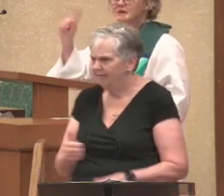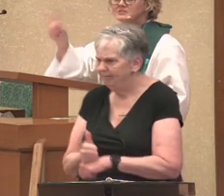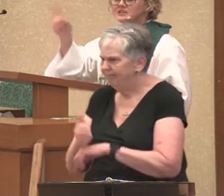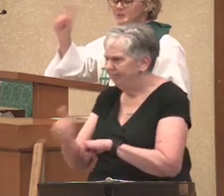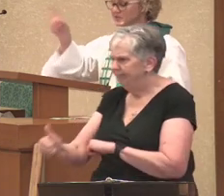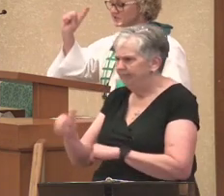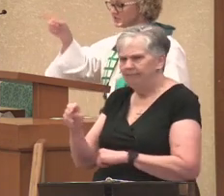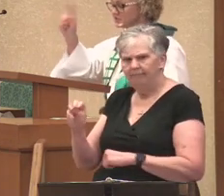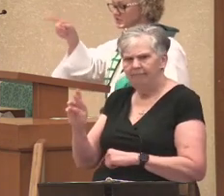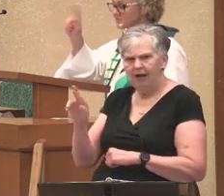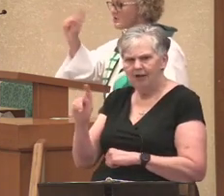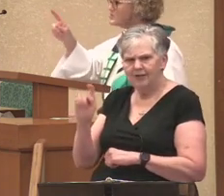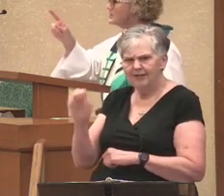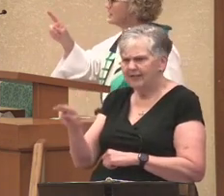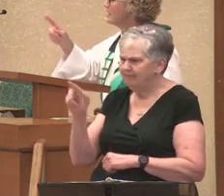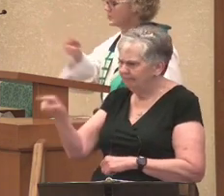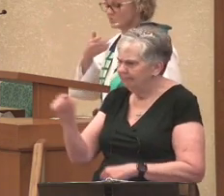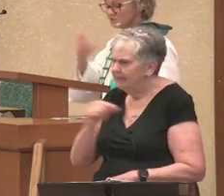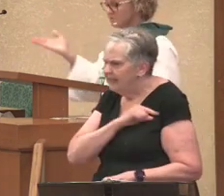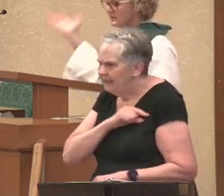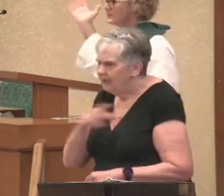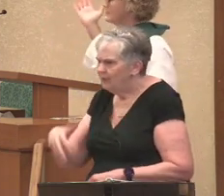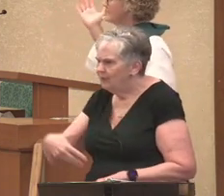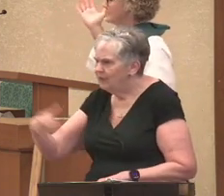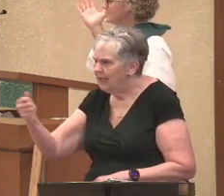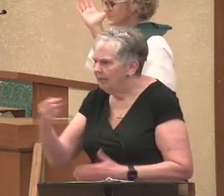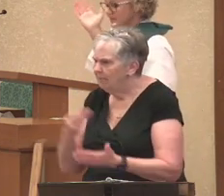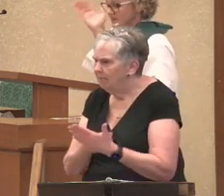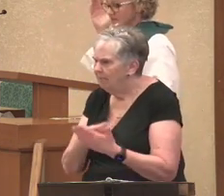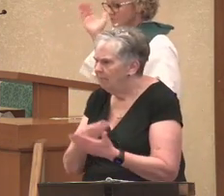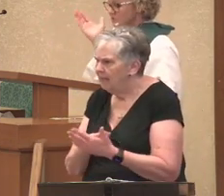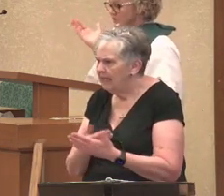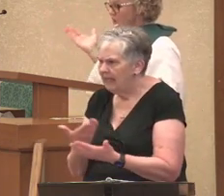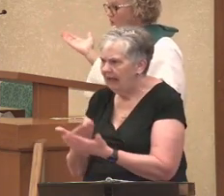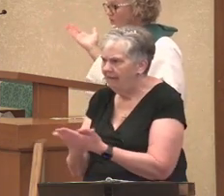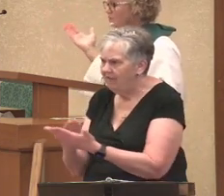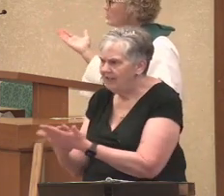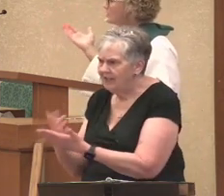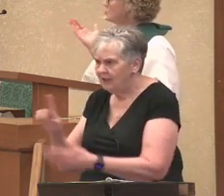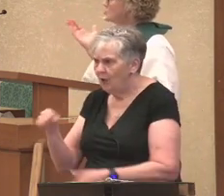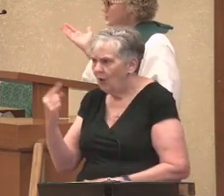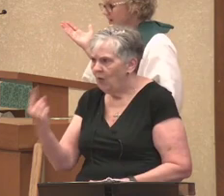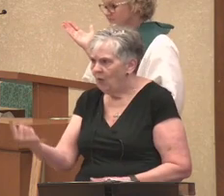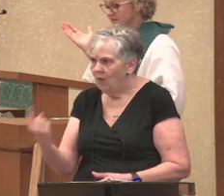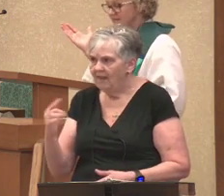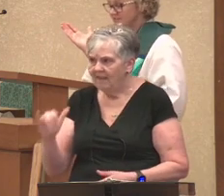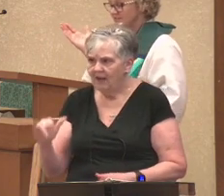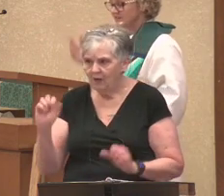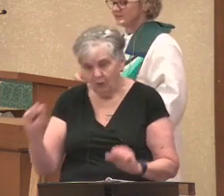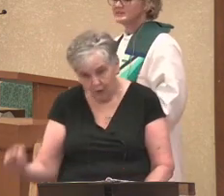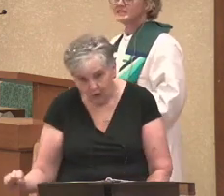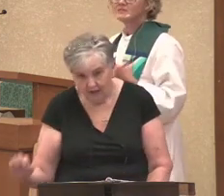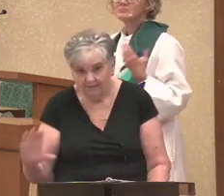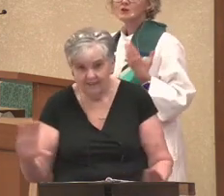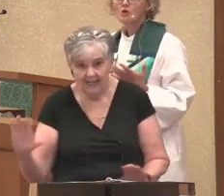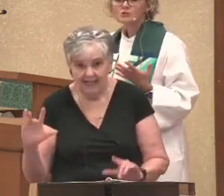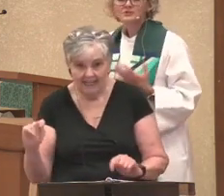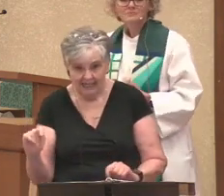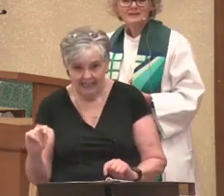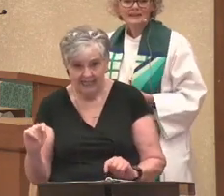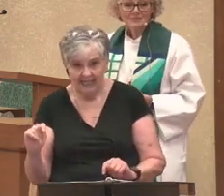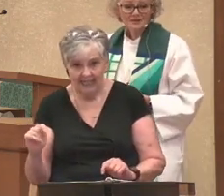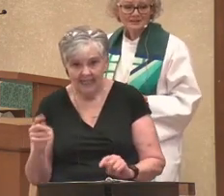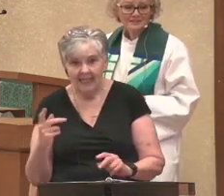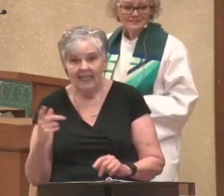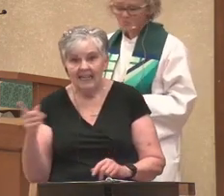have condemned him as the guilty party. There was plenty of evidence. He was the only one who could have done it. He had even been